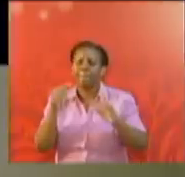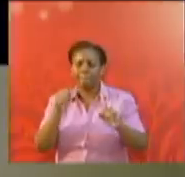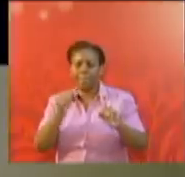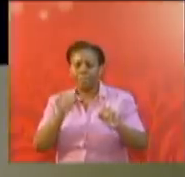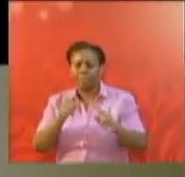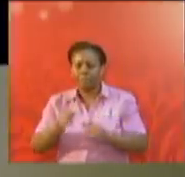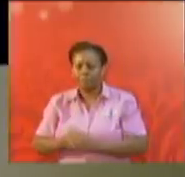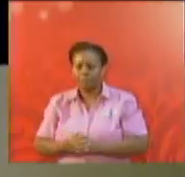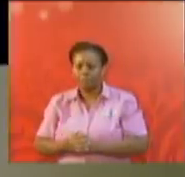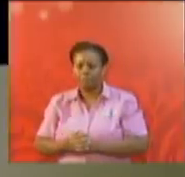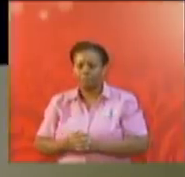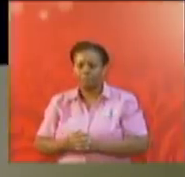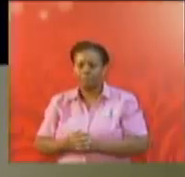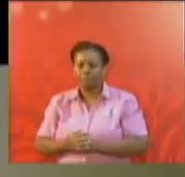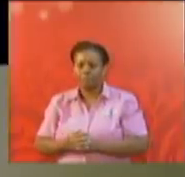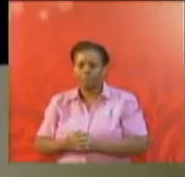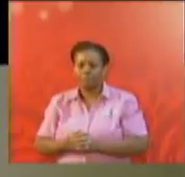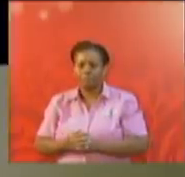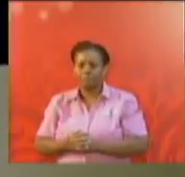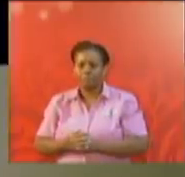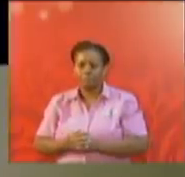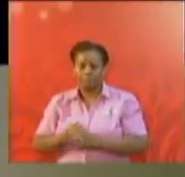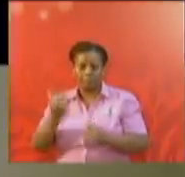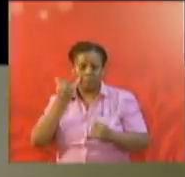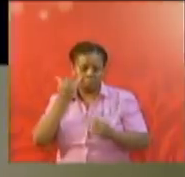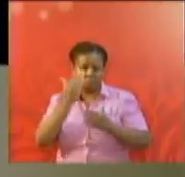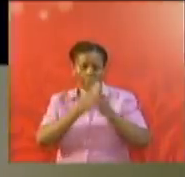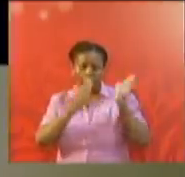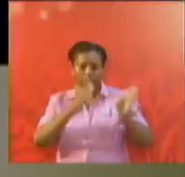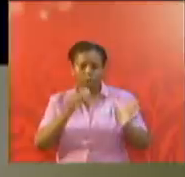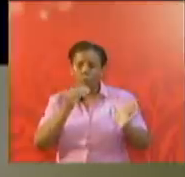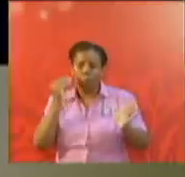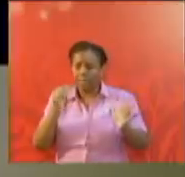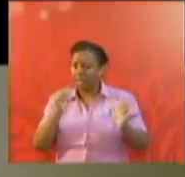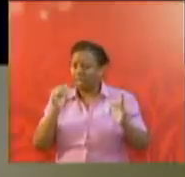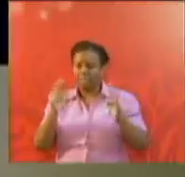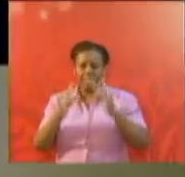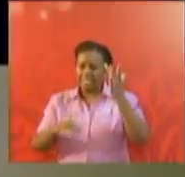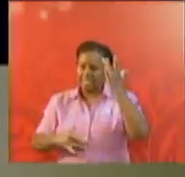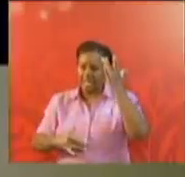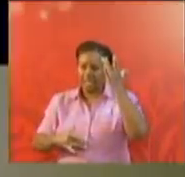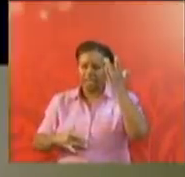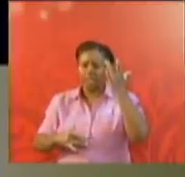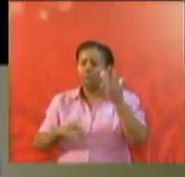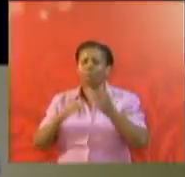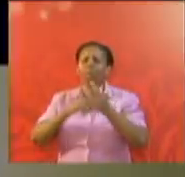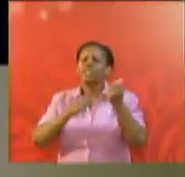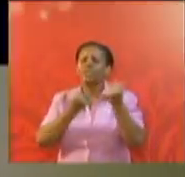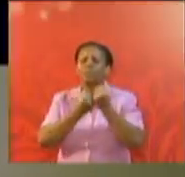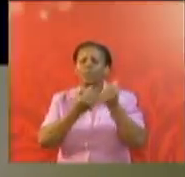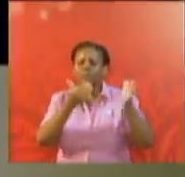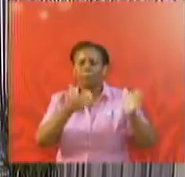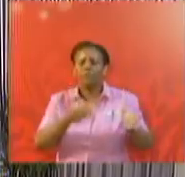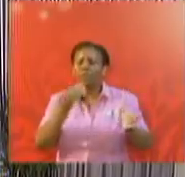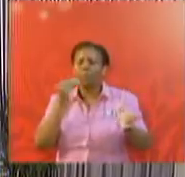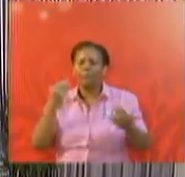get? Because normally someone at home would be a mild case. So I just wanted to find out what sort of treatment. Thank you. Thank you. And we